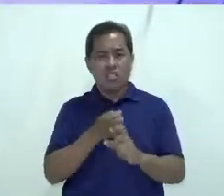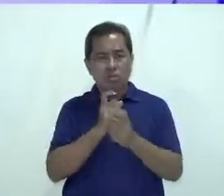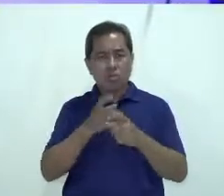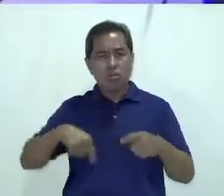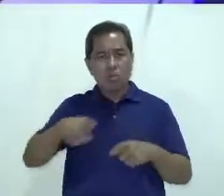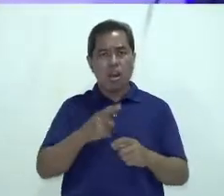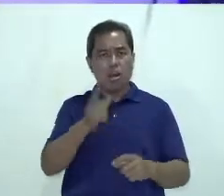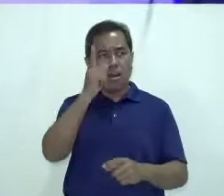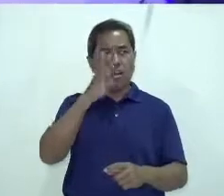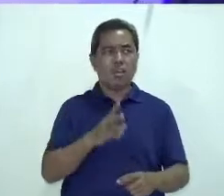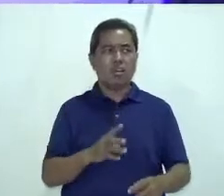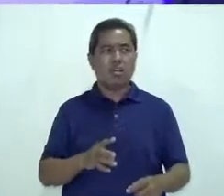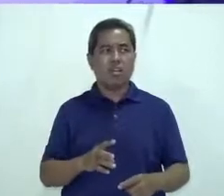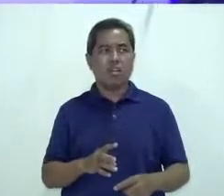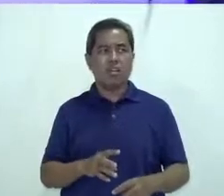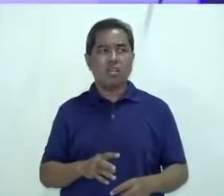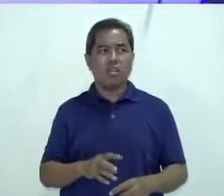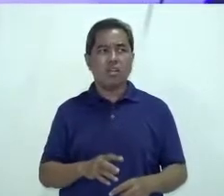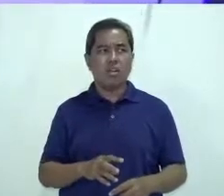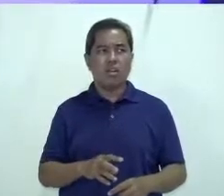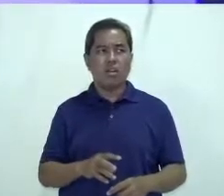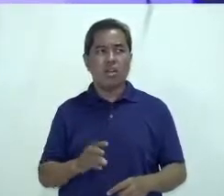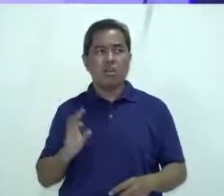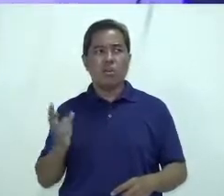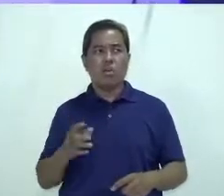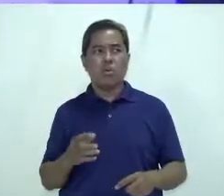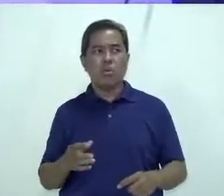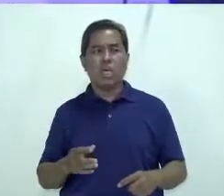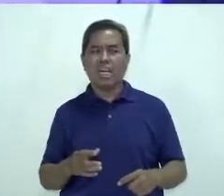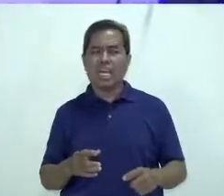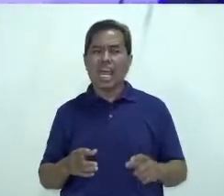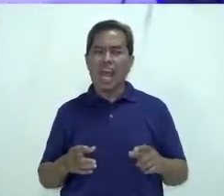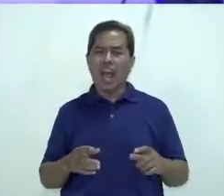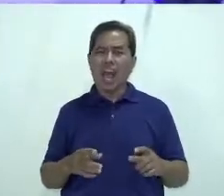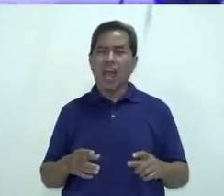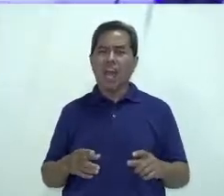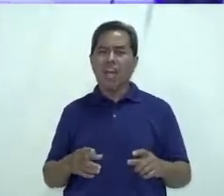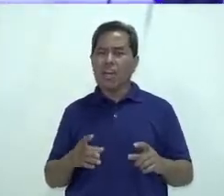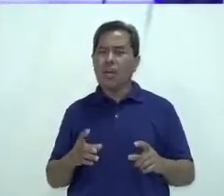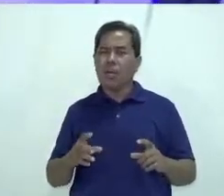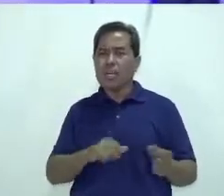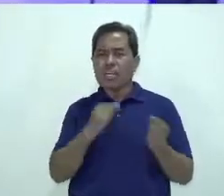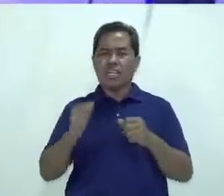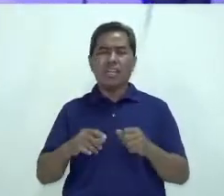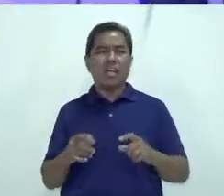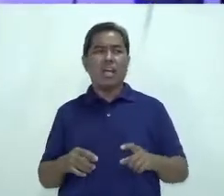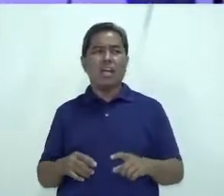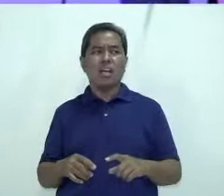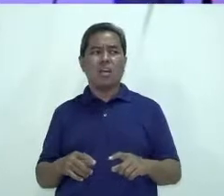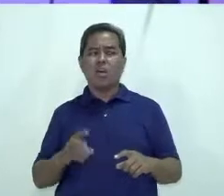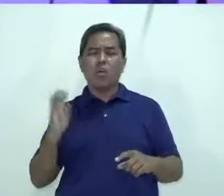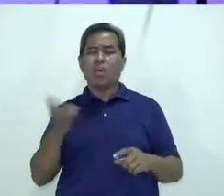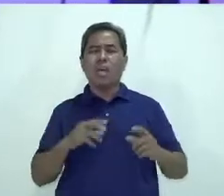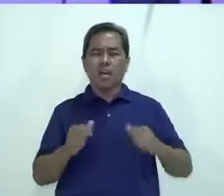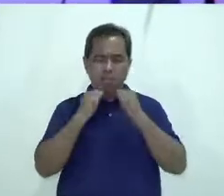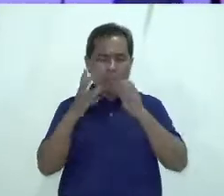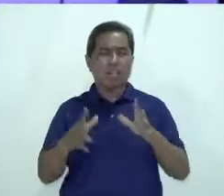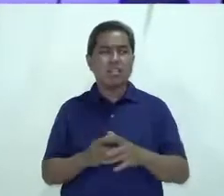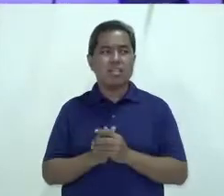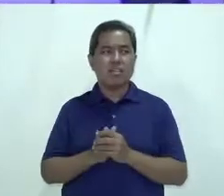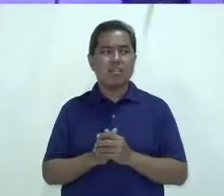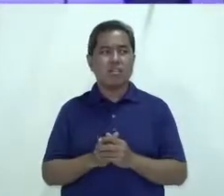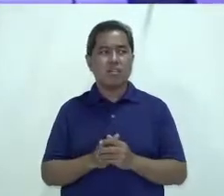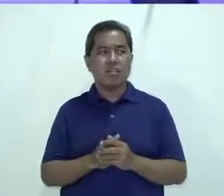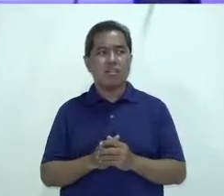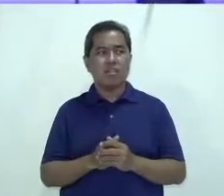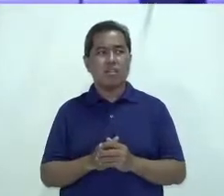to eat. We have something to drink. We have something to go home with our family. We are blessed. We are blessed. And all